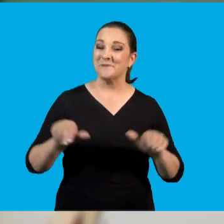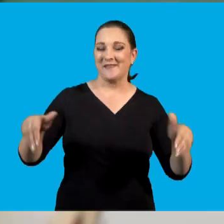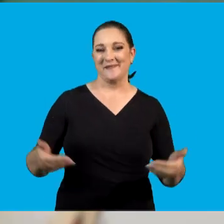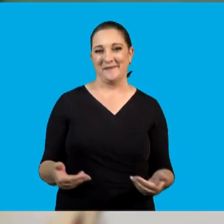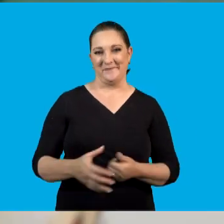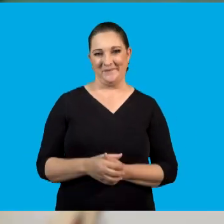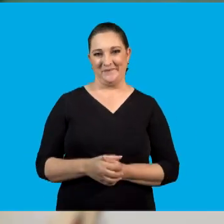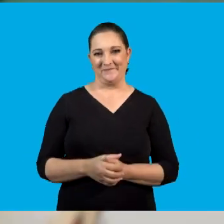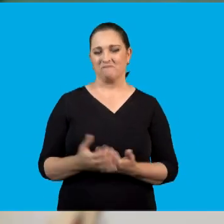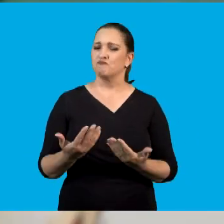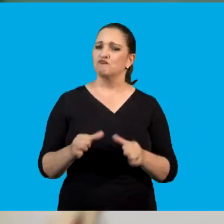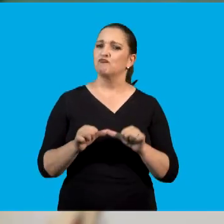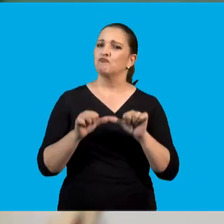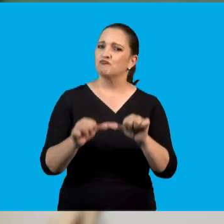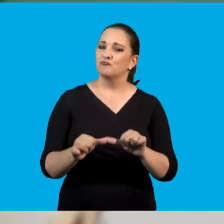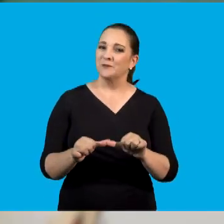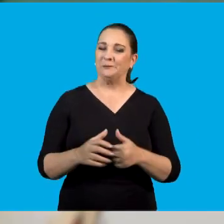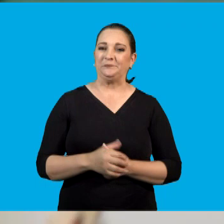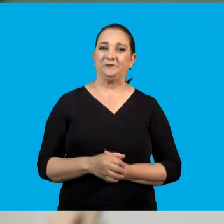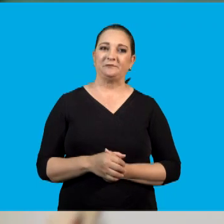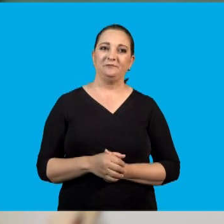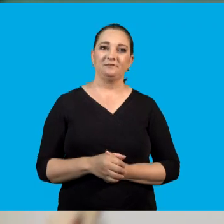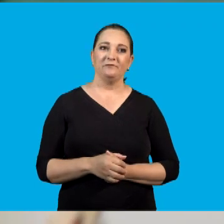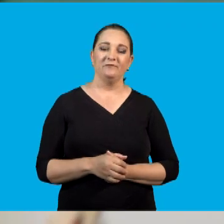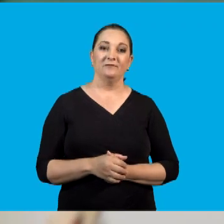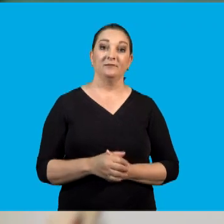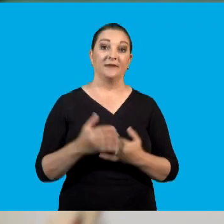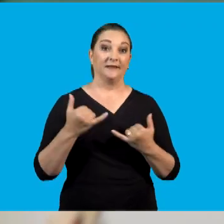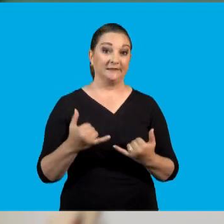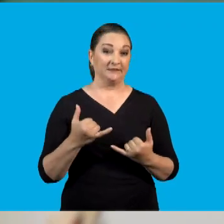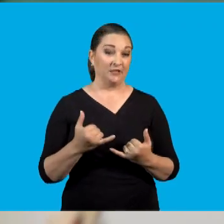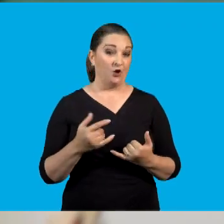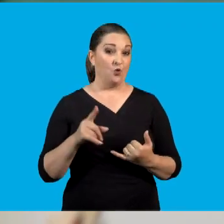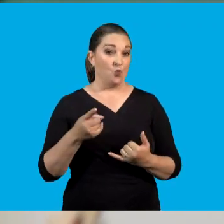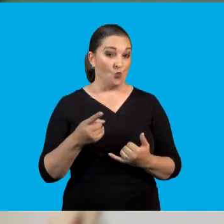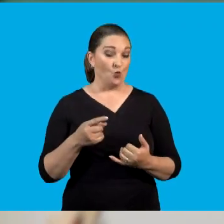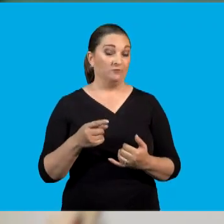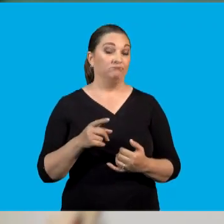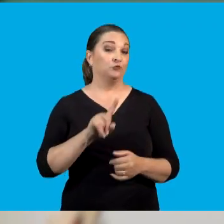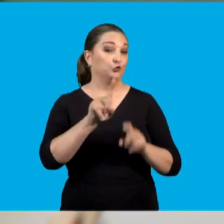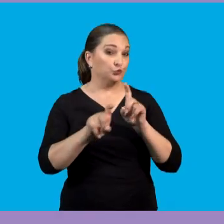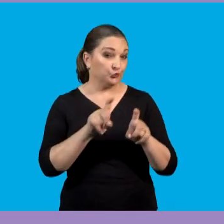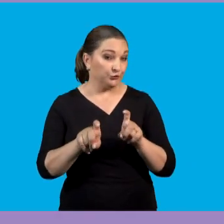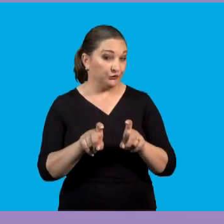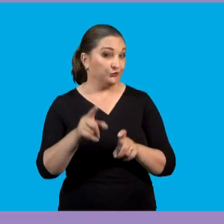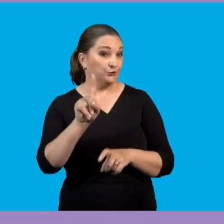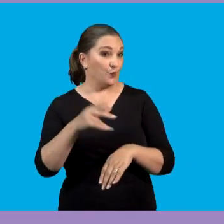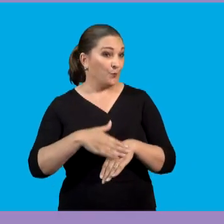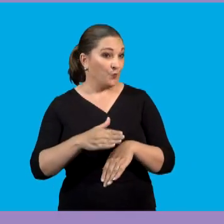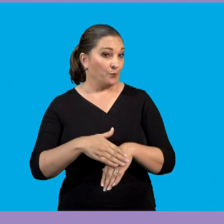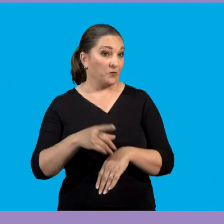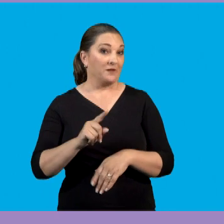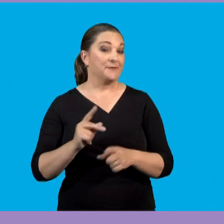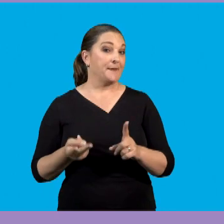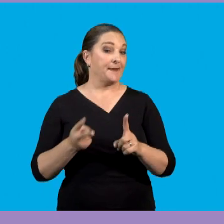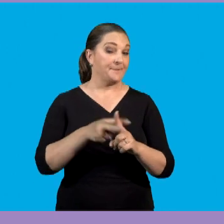Welcome back from the ad break, and let's continue with our lesson. Let's go on to those application questions. So we have the first one here